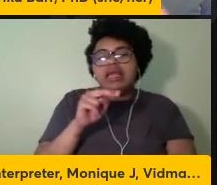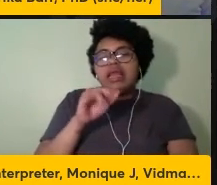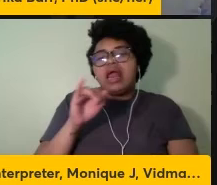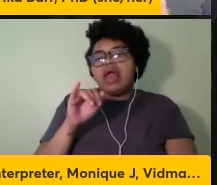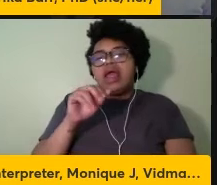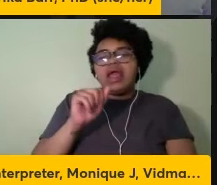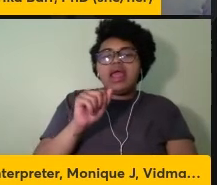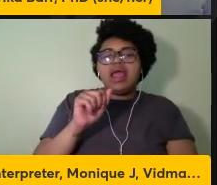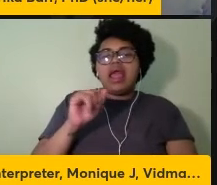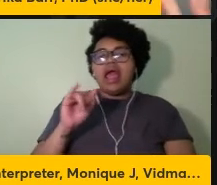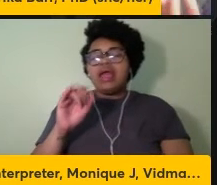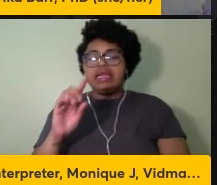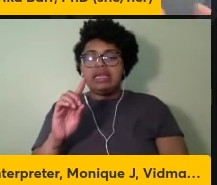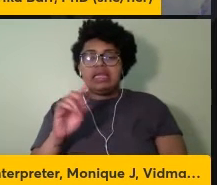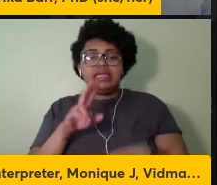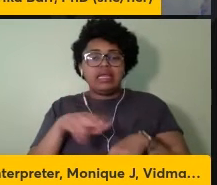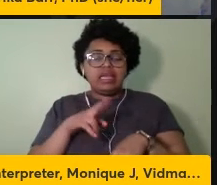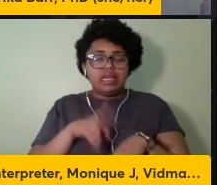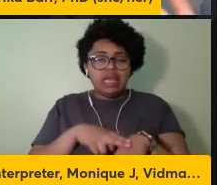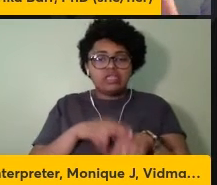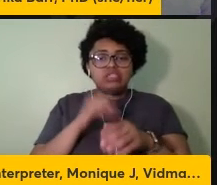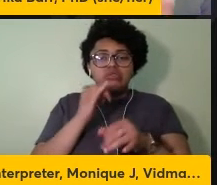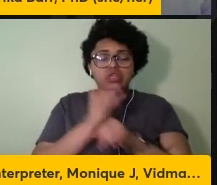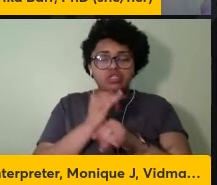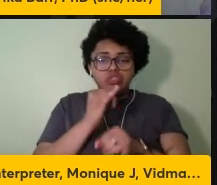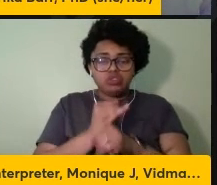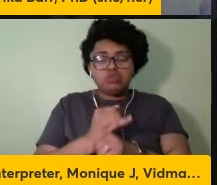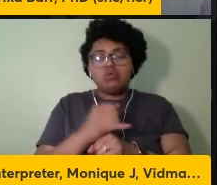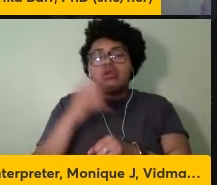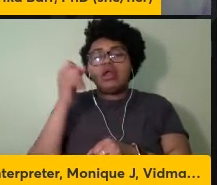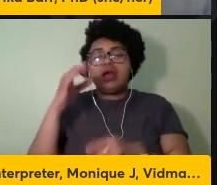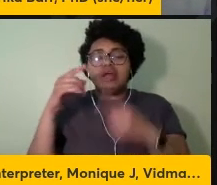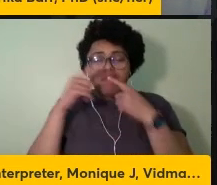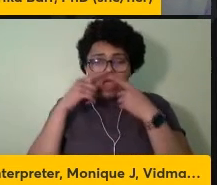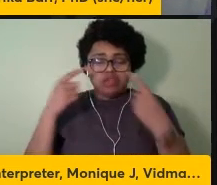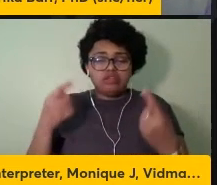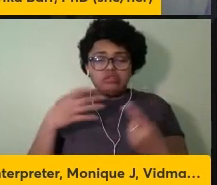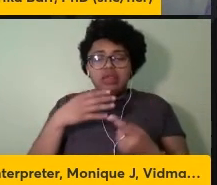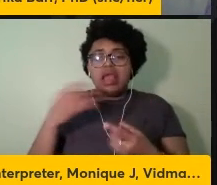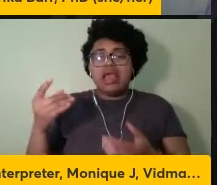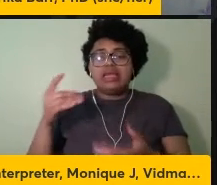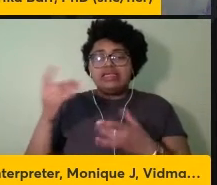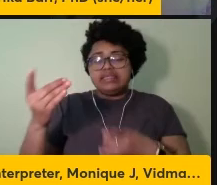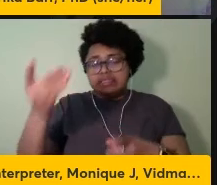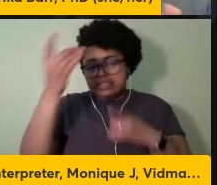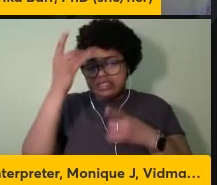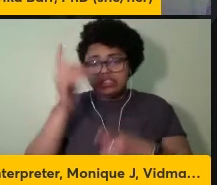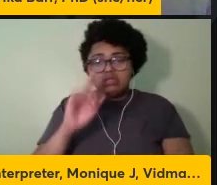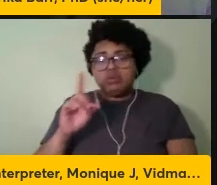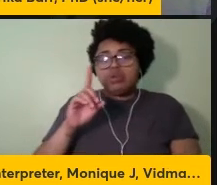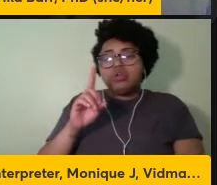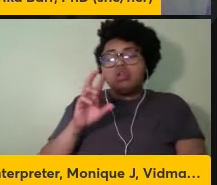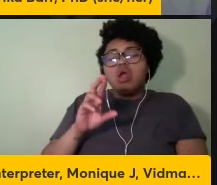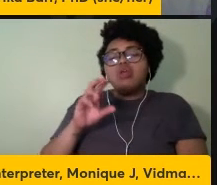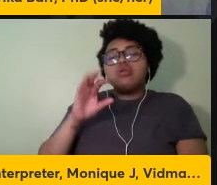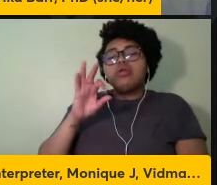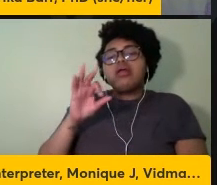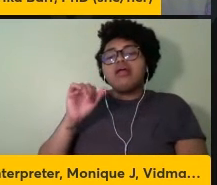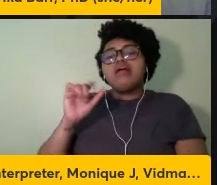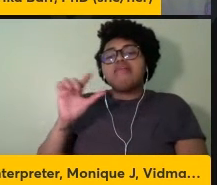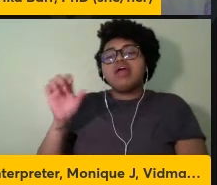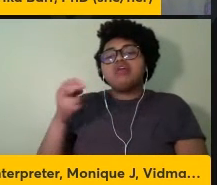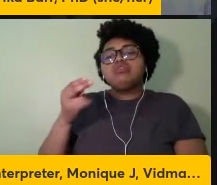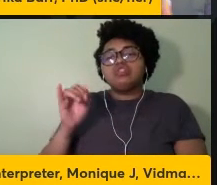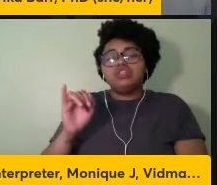the National Institute of Allergy and Infectious Diseases, where Dr. Fauci serves as director. We also have the National Cancer